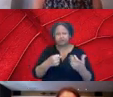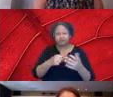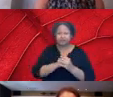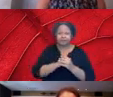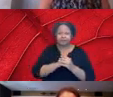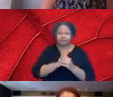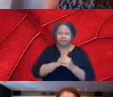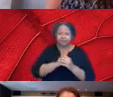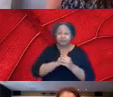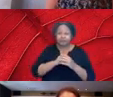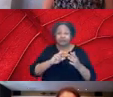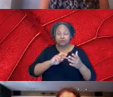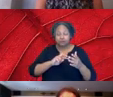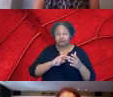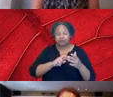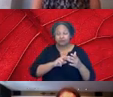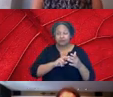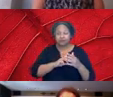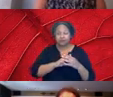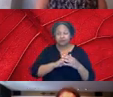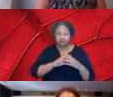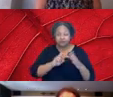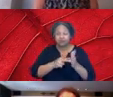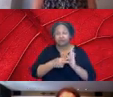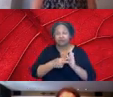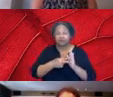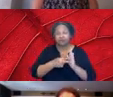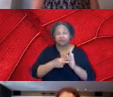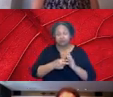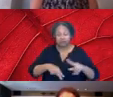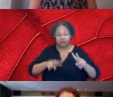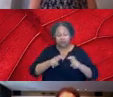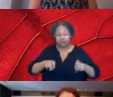necessarily going to result in, a win from the assessors.